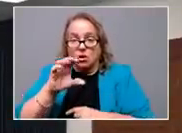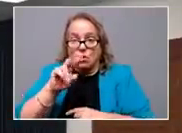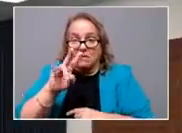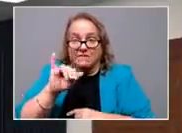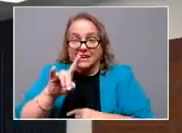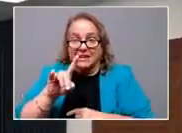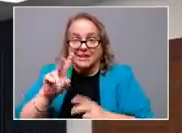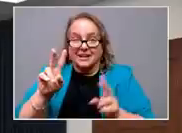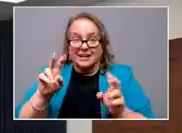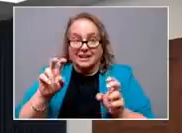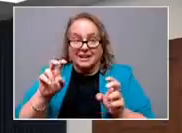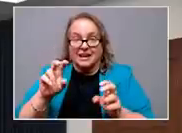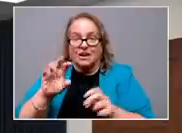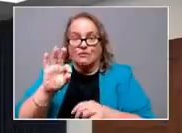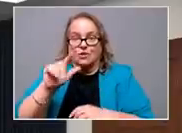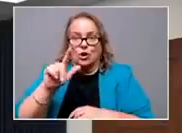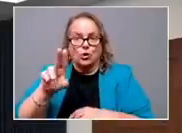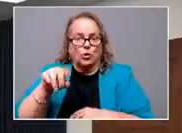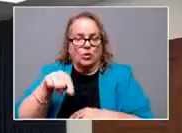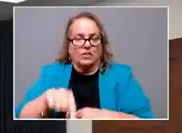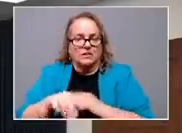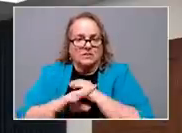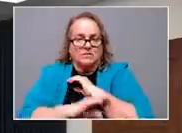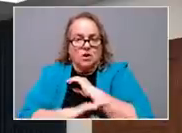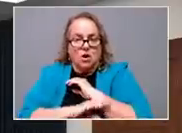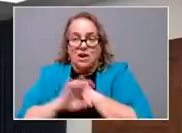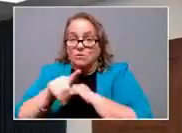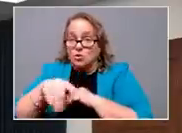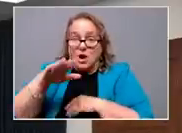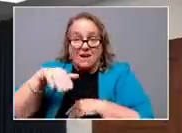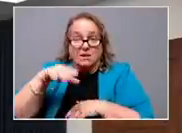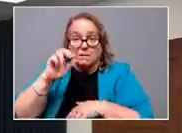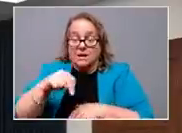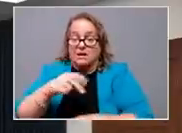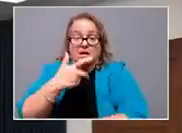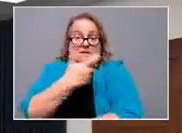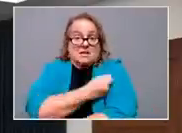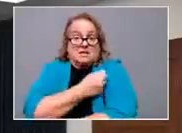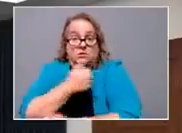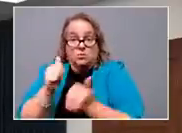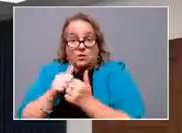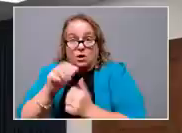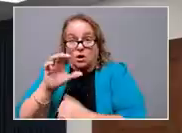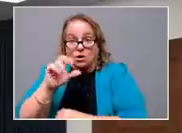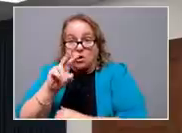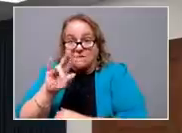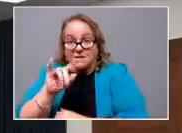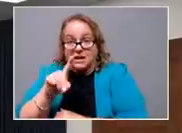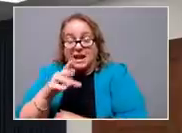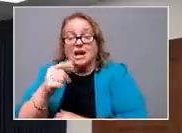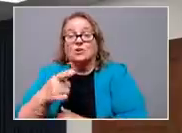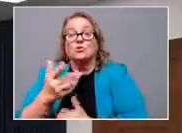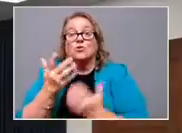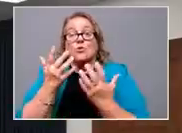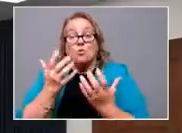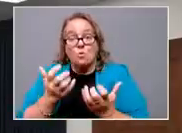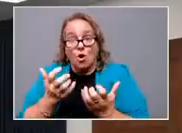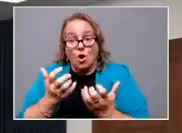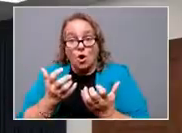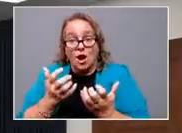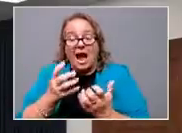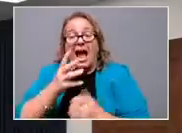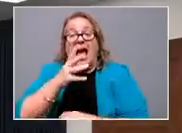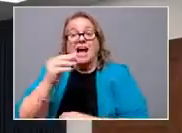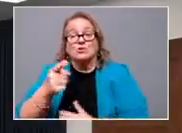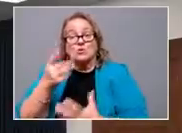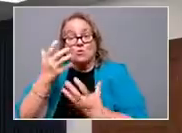fall. So if you have not been vaccinated against COVID and you would like to, you also want to get vaccinated against the flu,